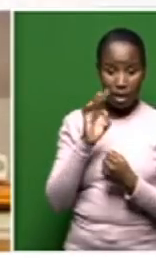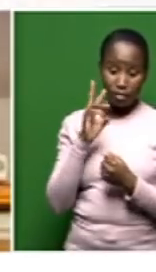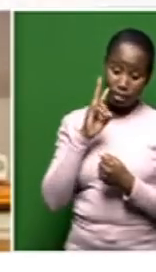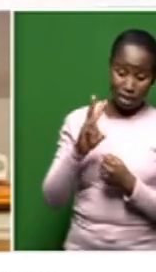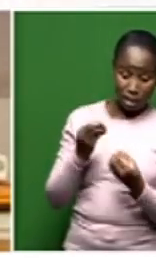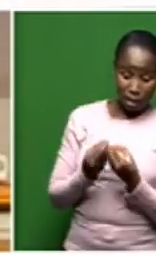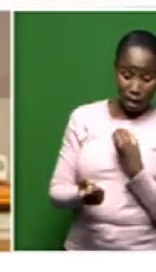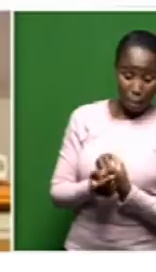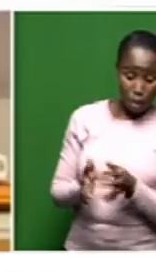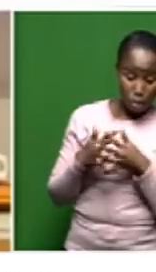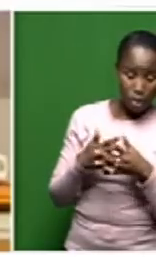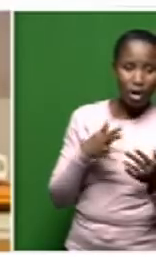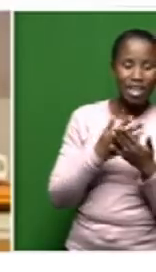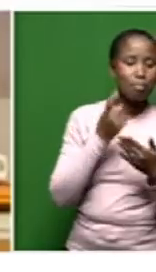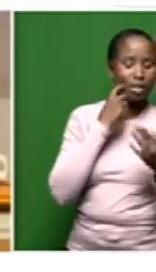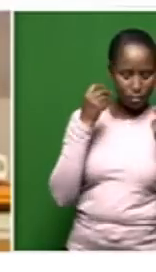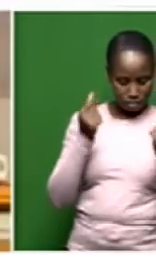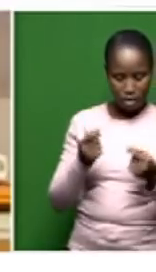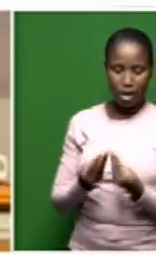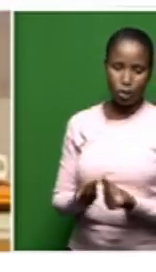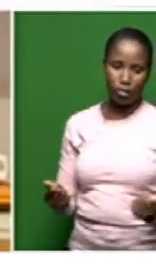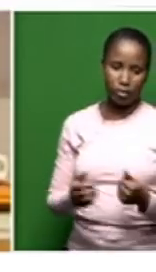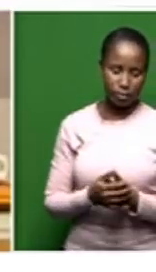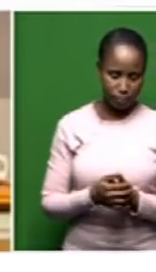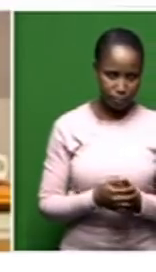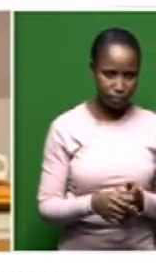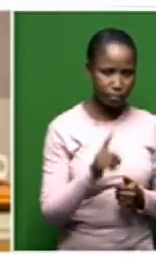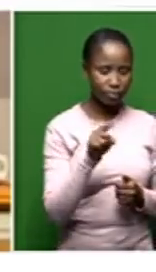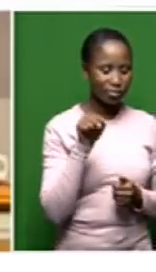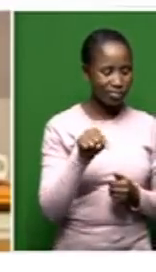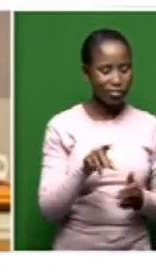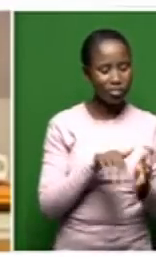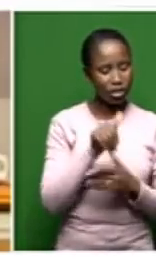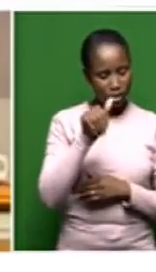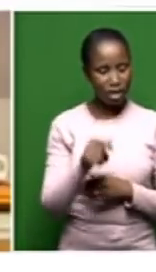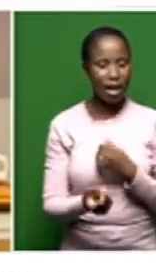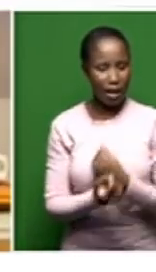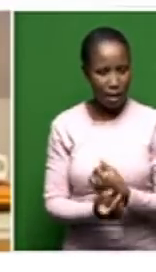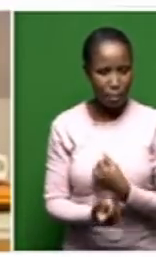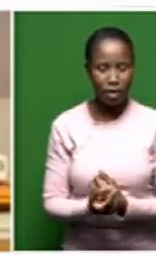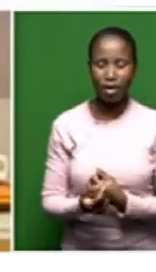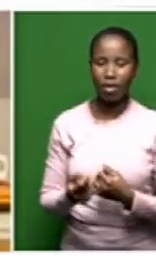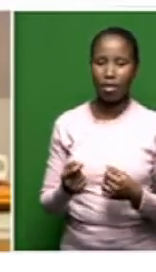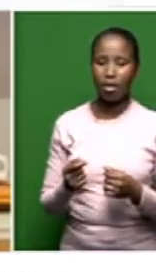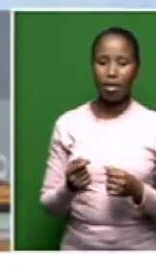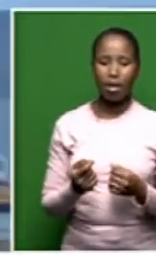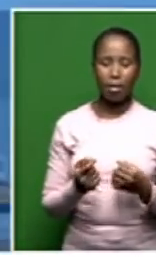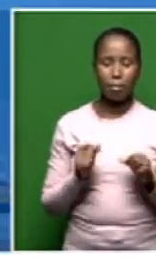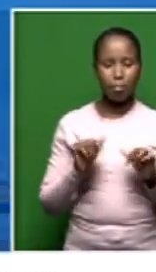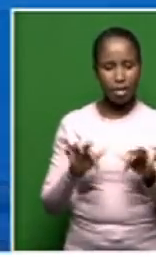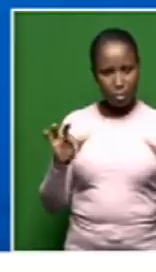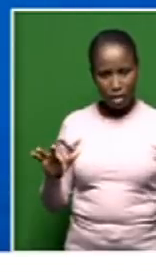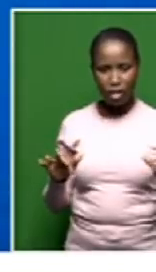awry. So, Prof, this election has provided many firsts. I mean, we've got a record number of